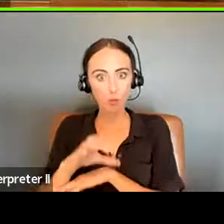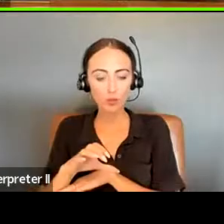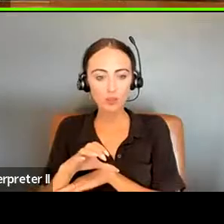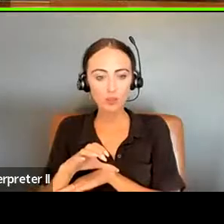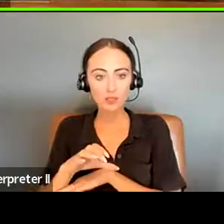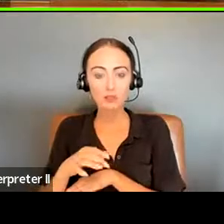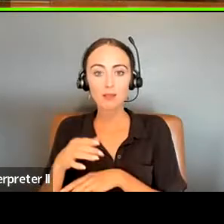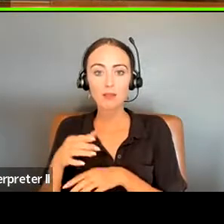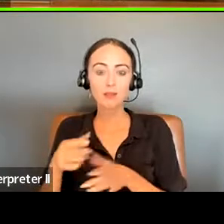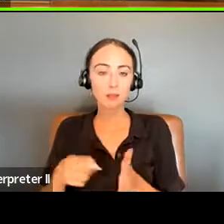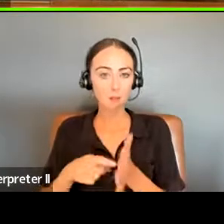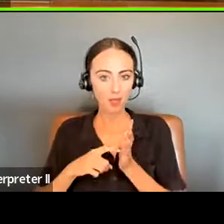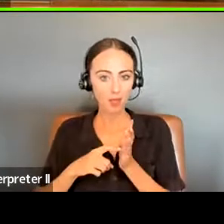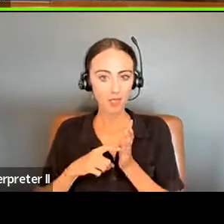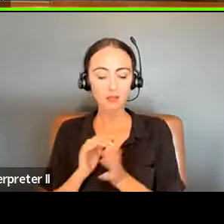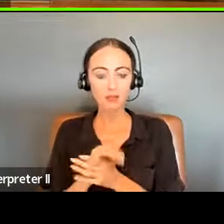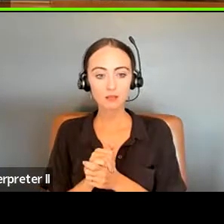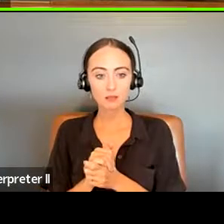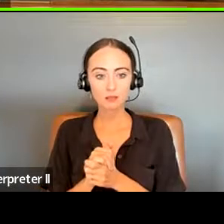the mandate.